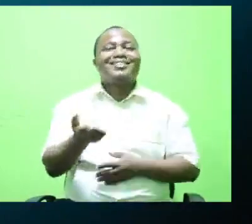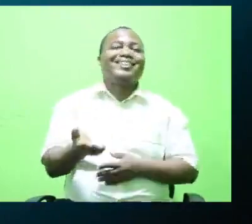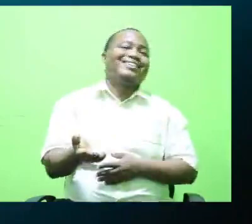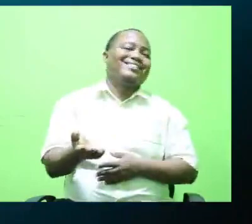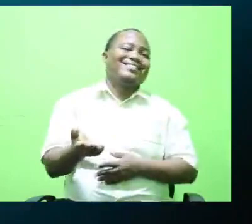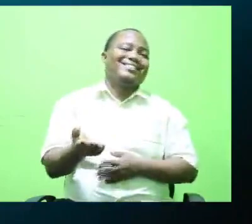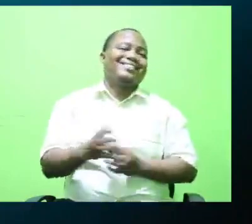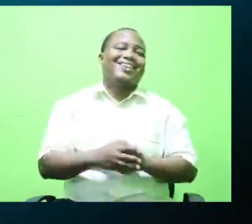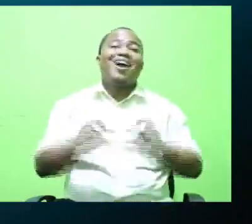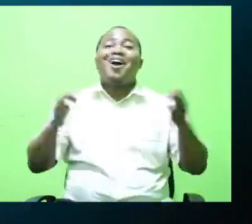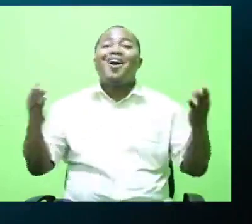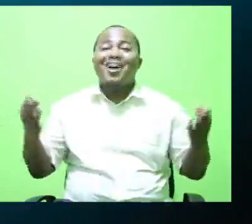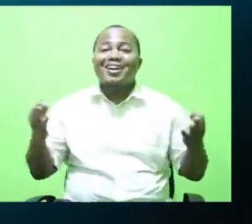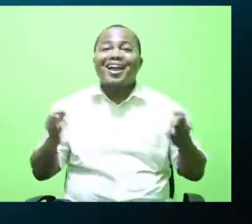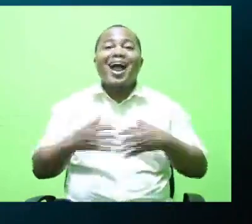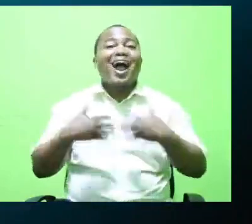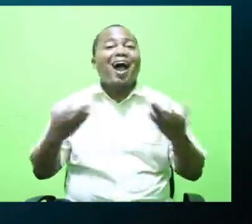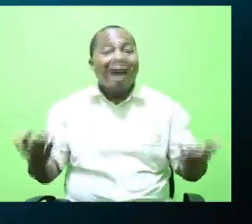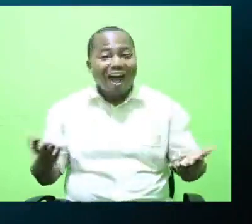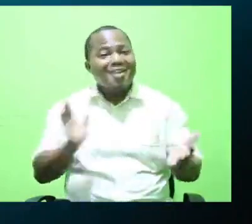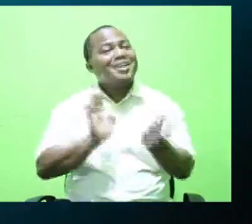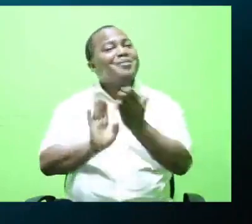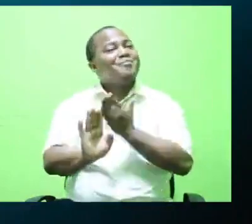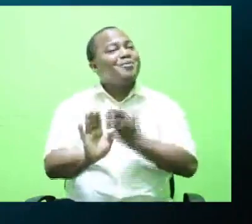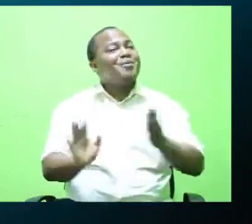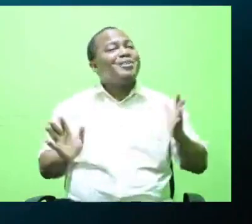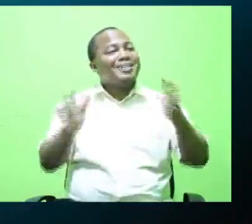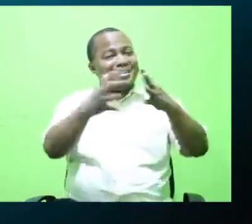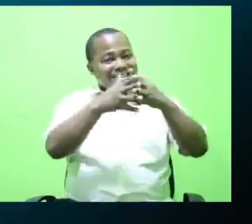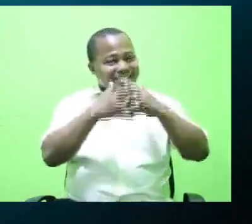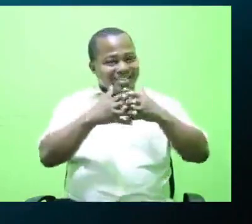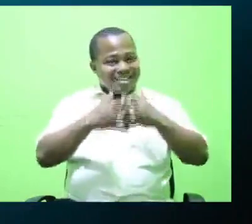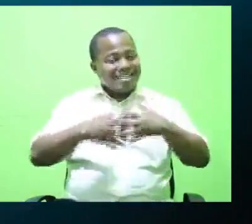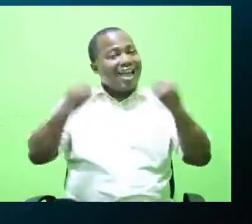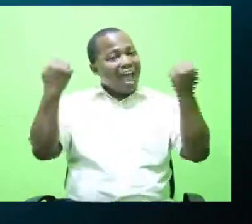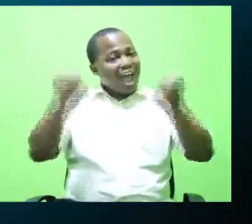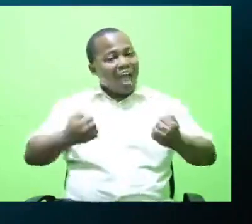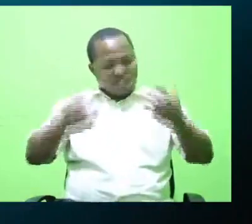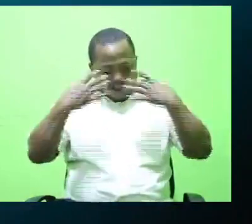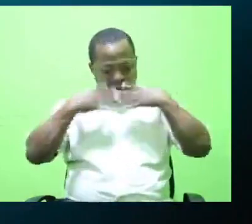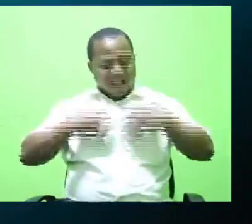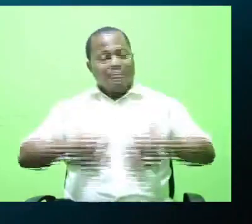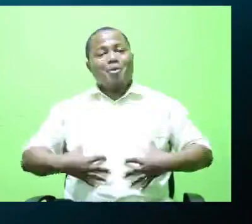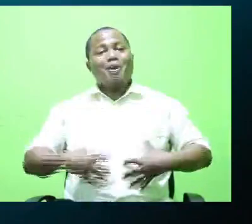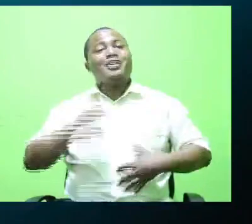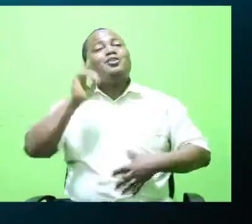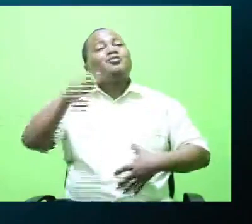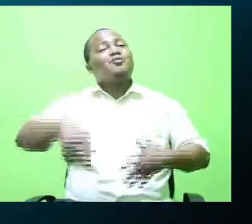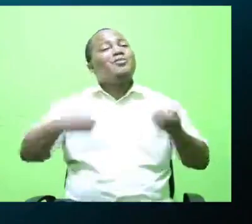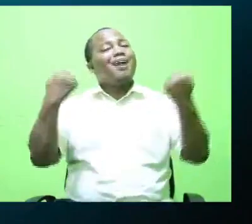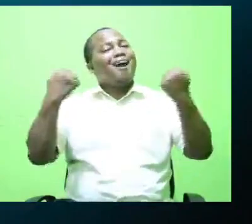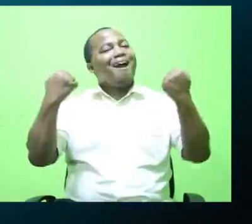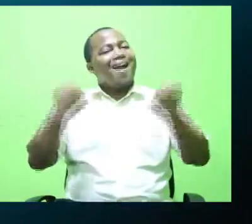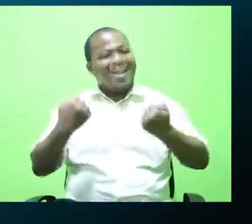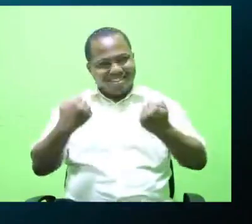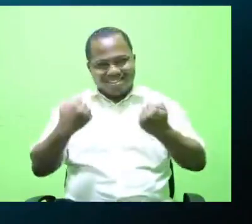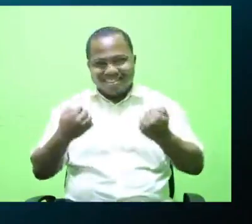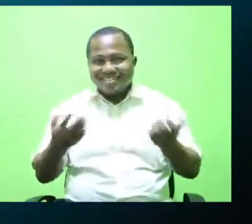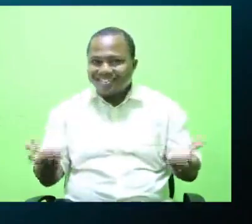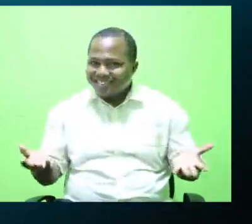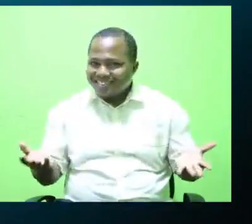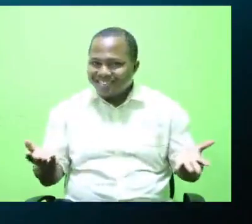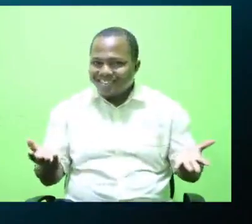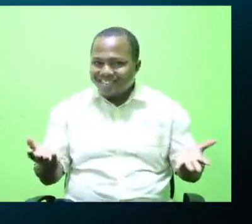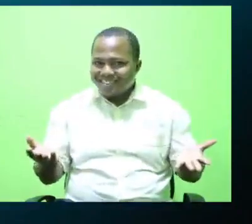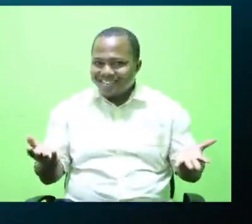What is that? How does the immune system help our body to be healthy?